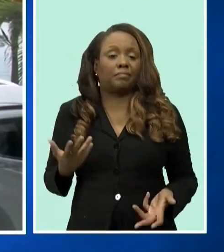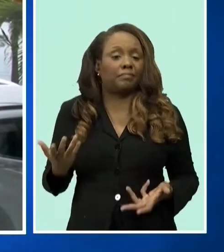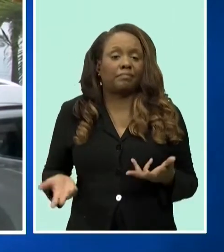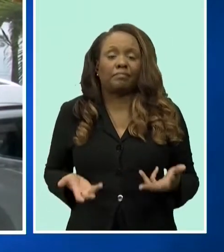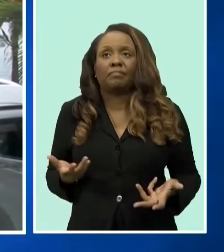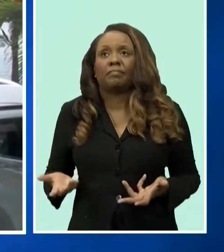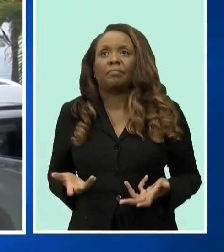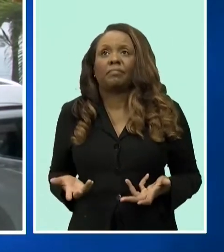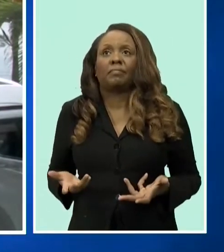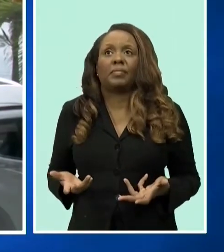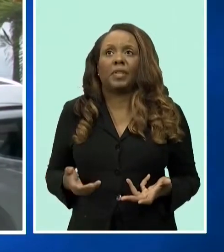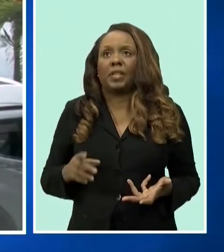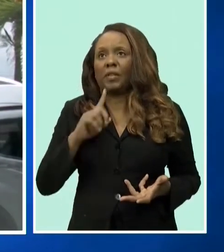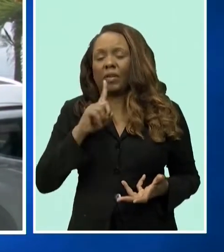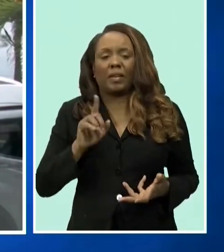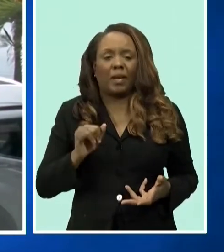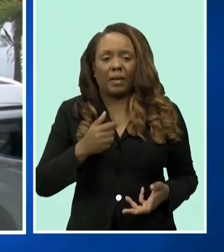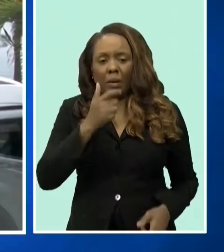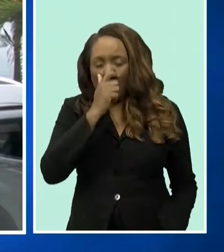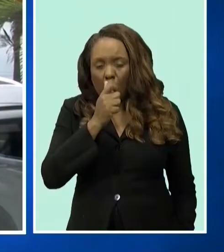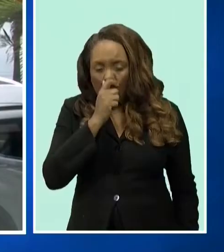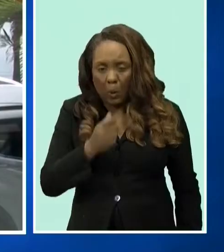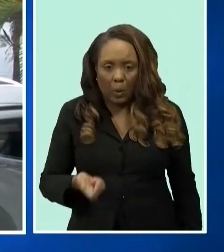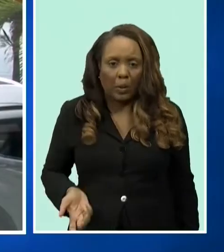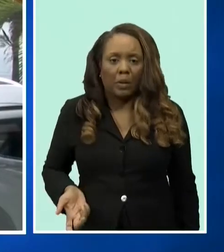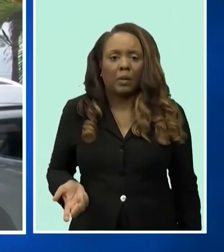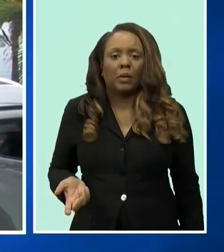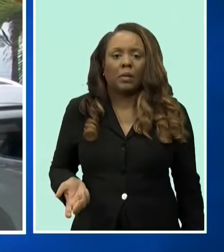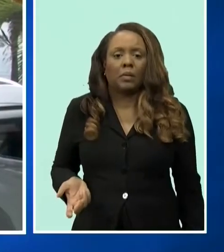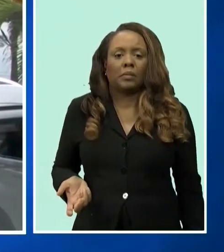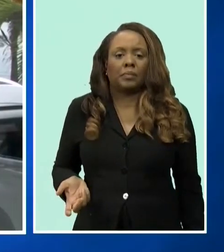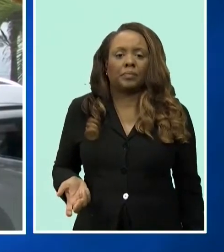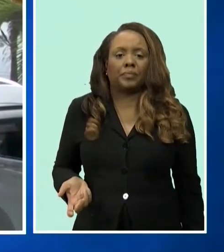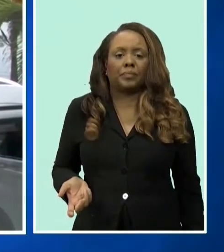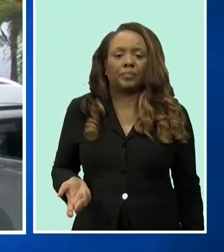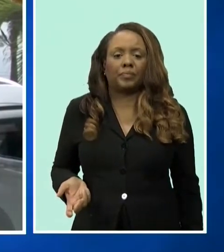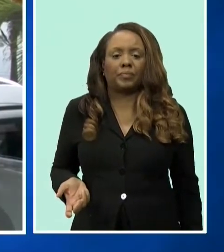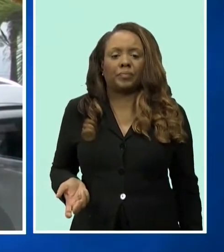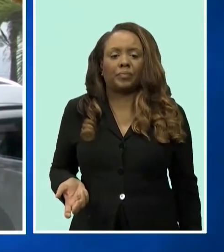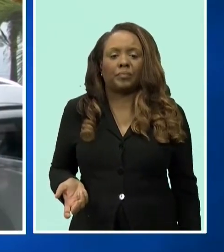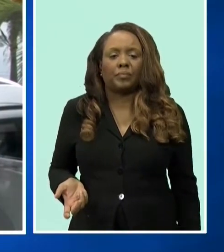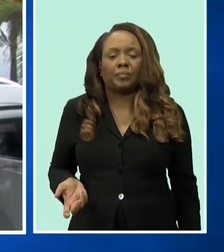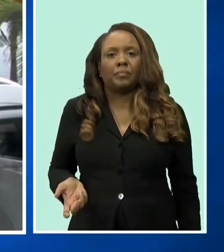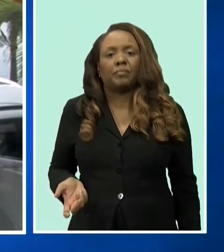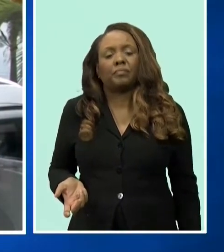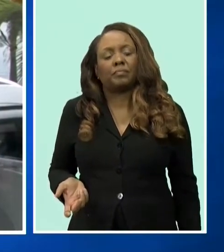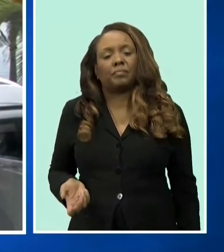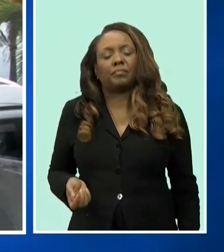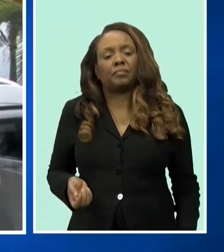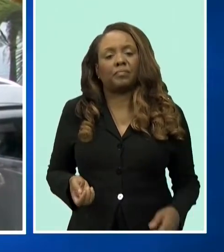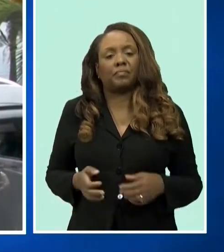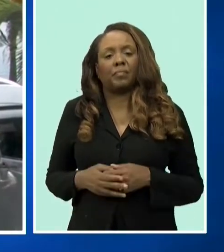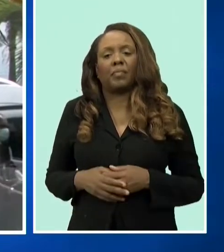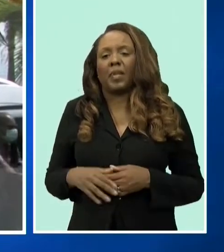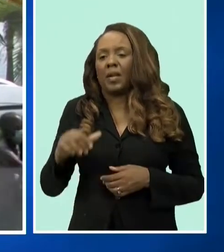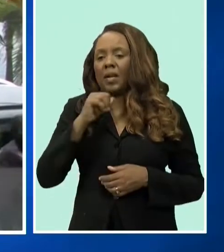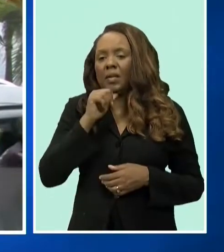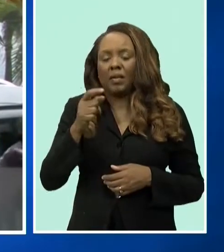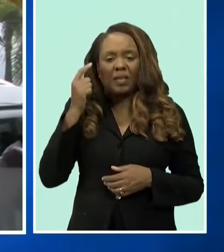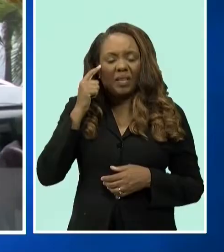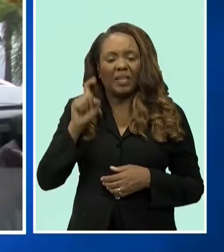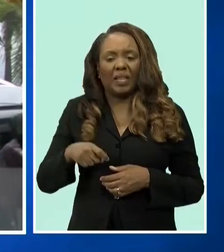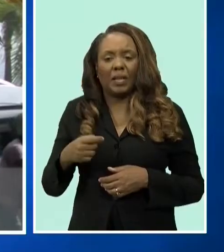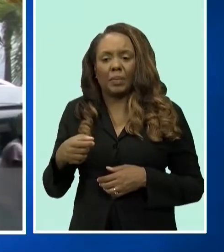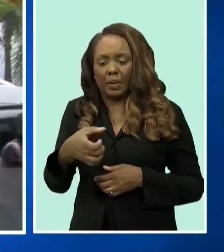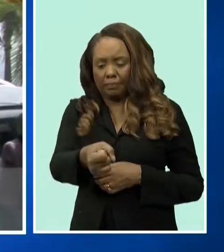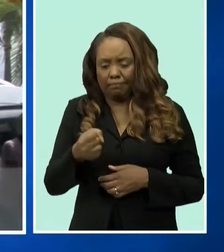a strain of the cold. I don't think it's really necessary to be isolated for that length of